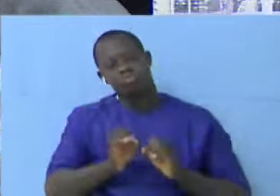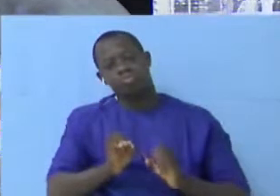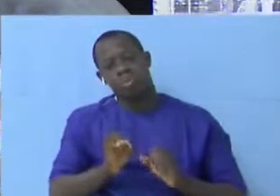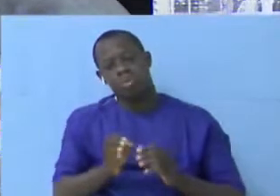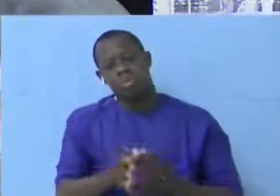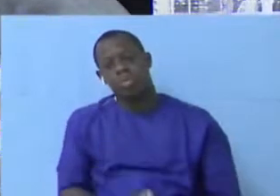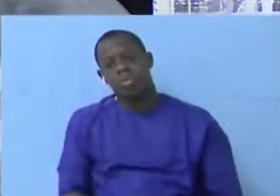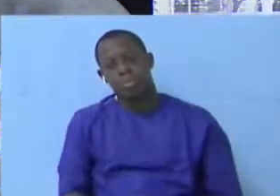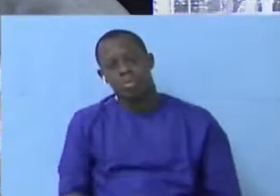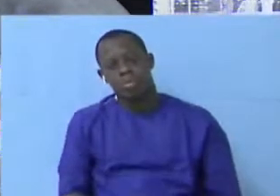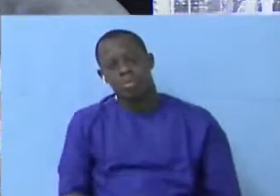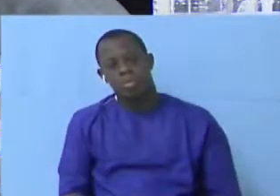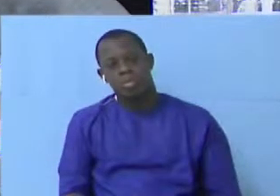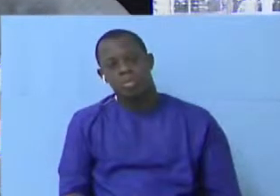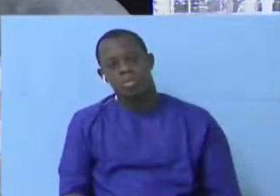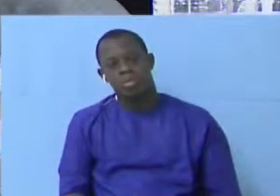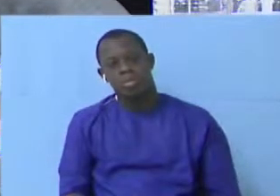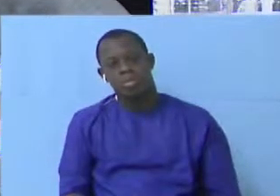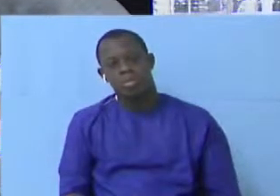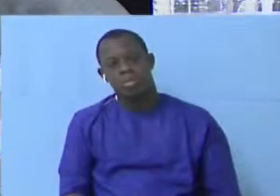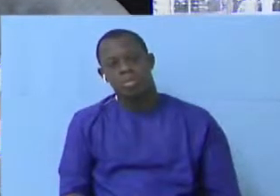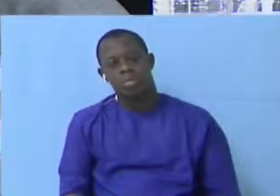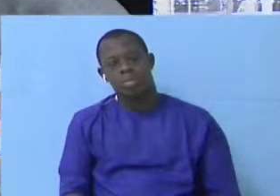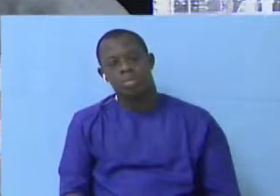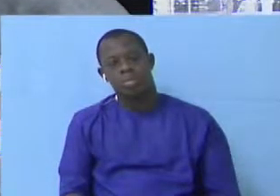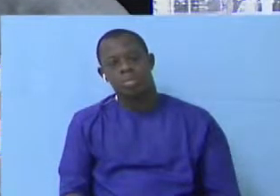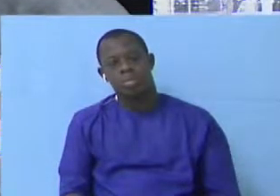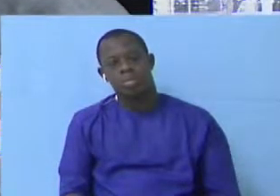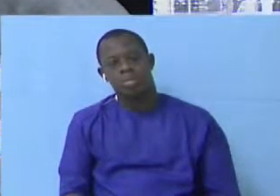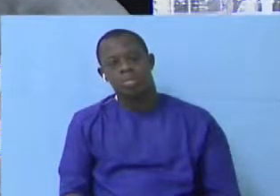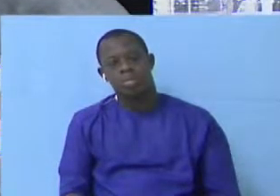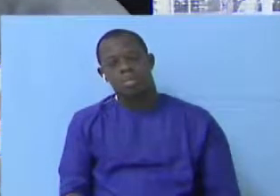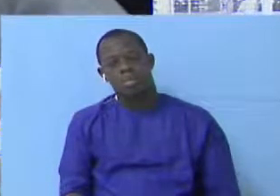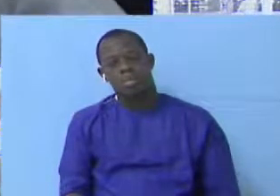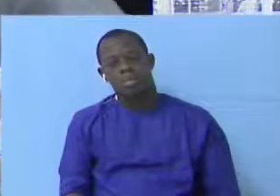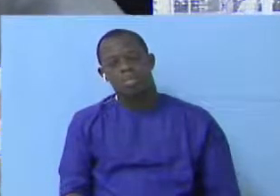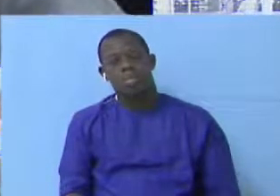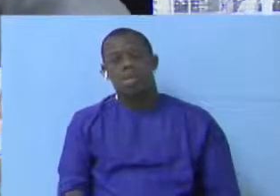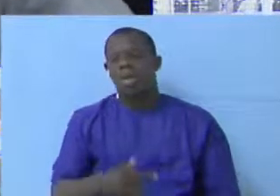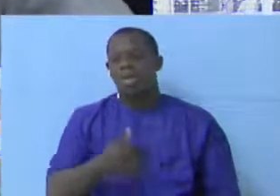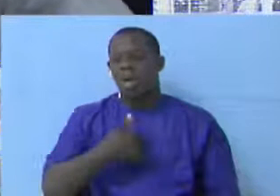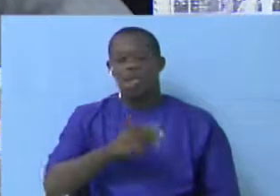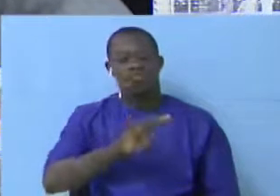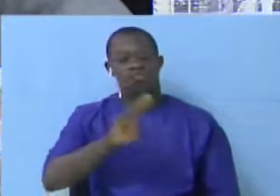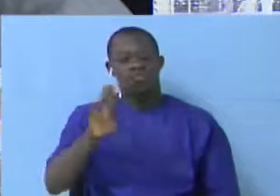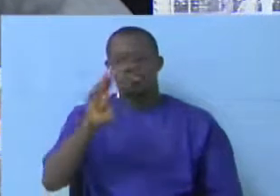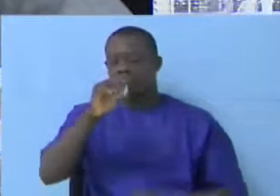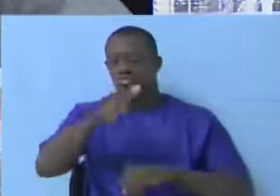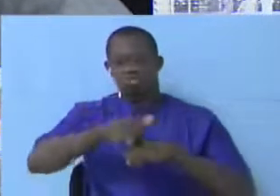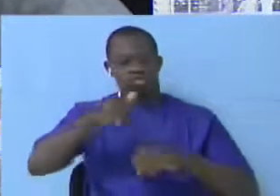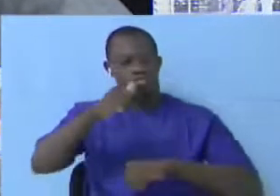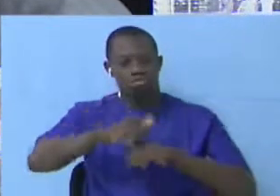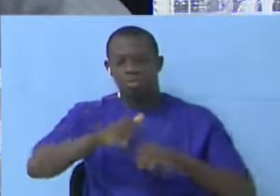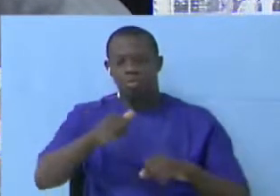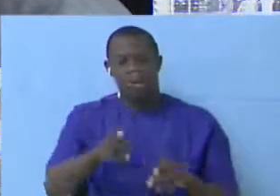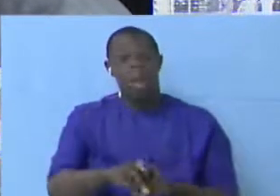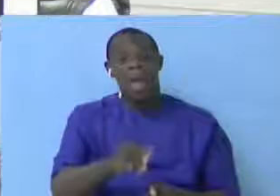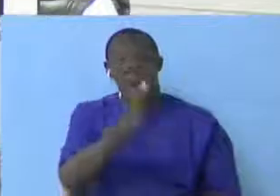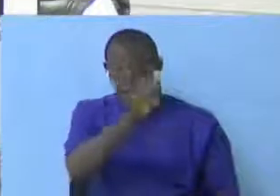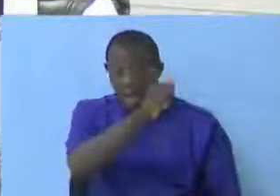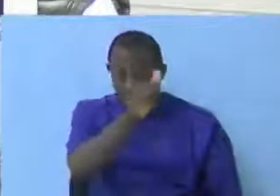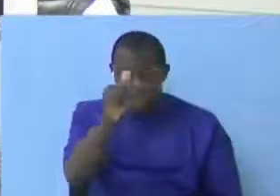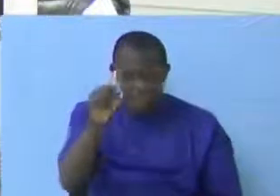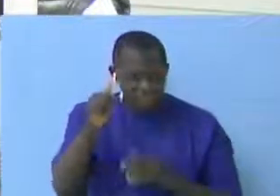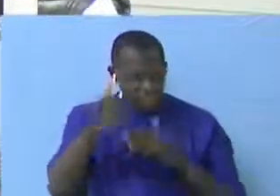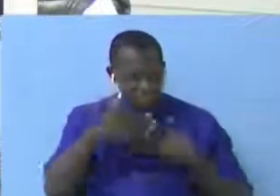I don't torture. Everybody who have come before me, I treated them with the respect